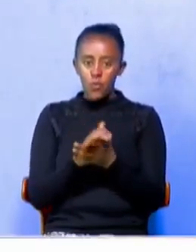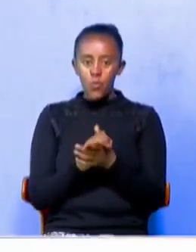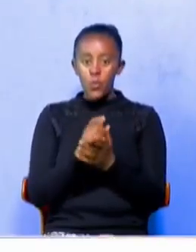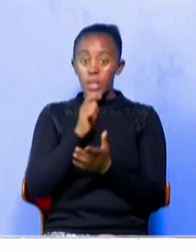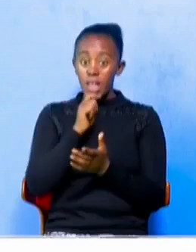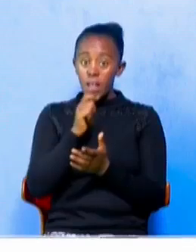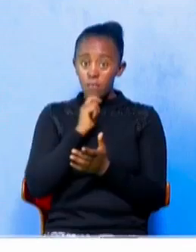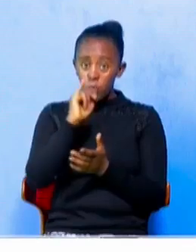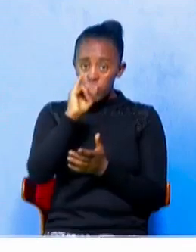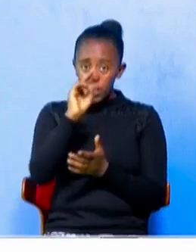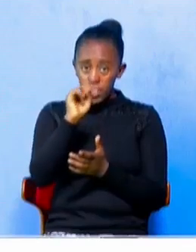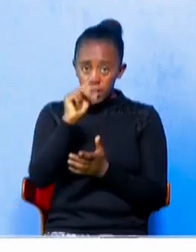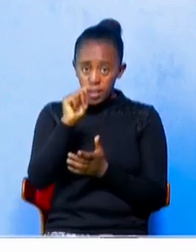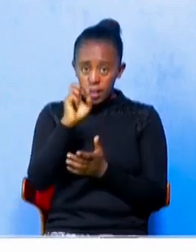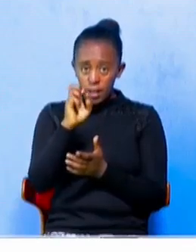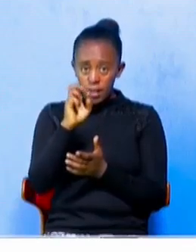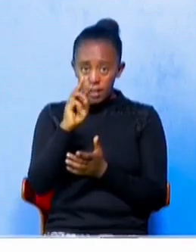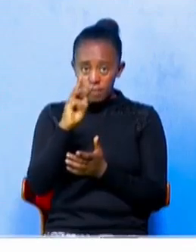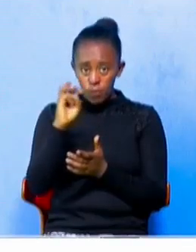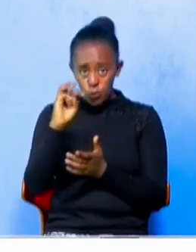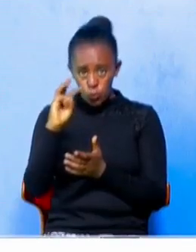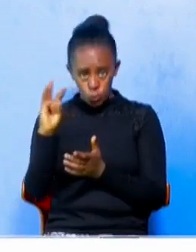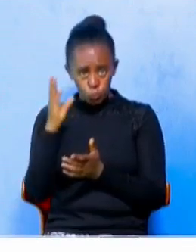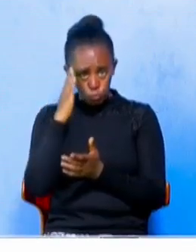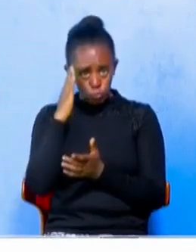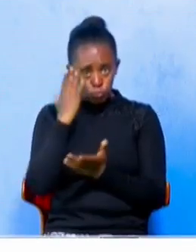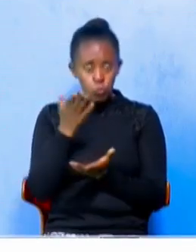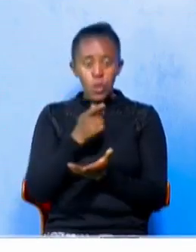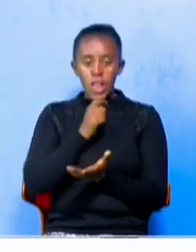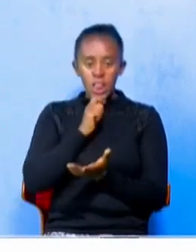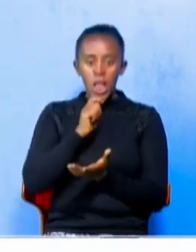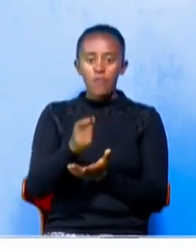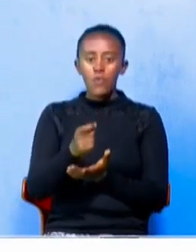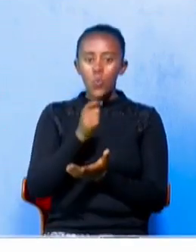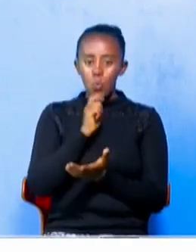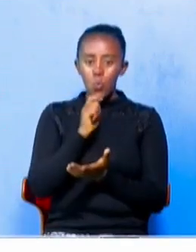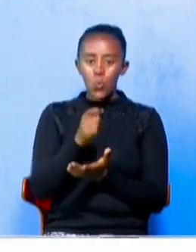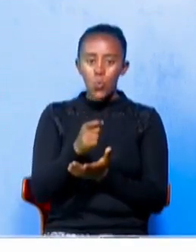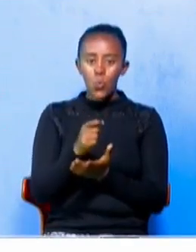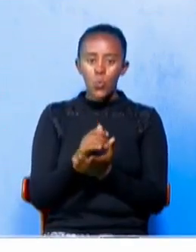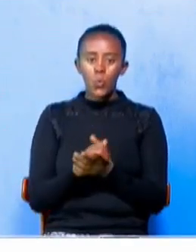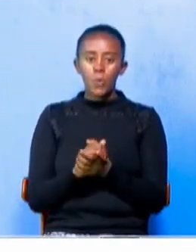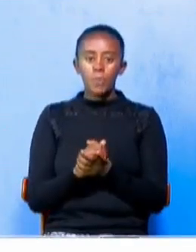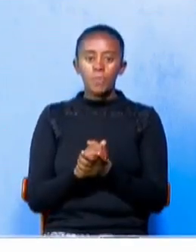Interview. You know what interview means, students? Interview.